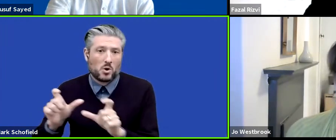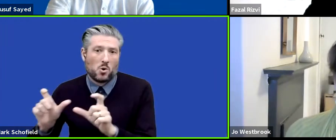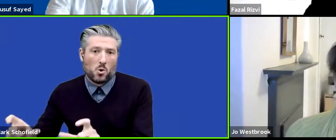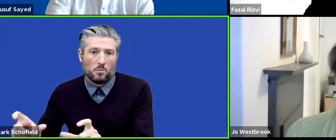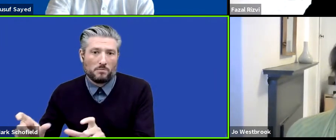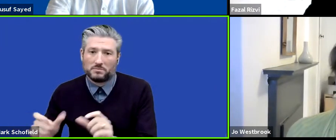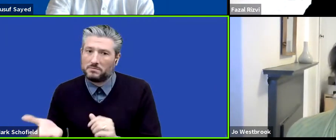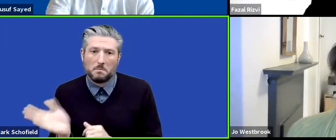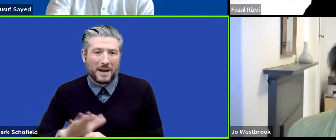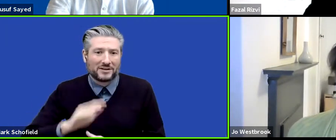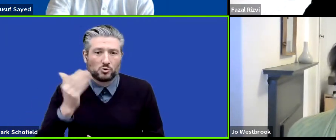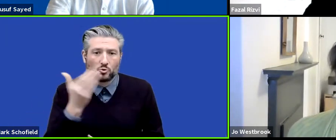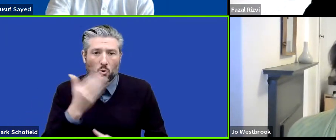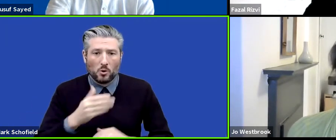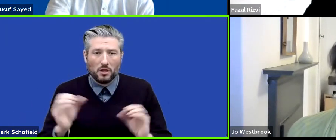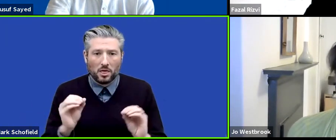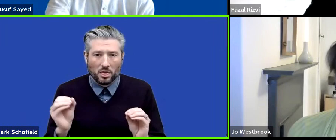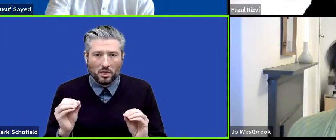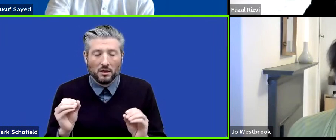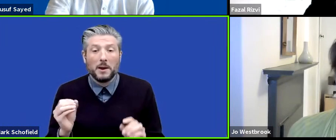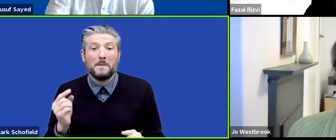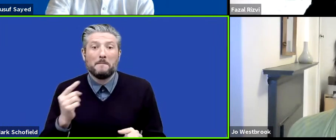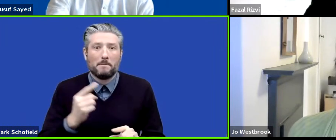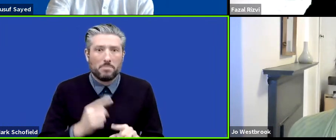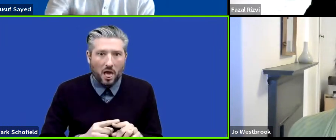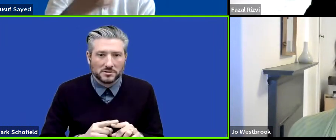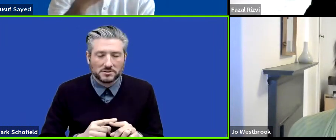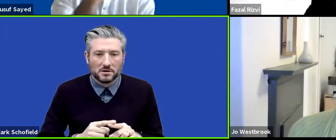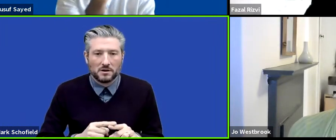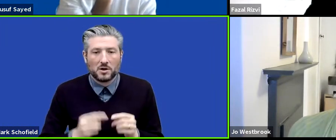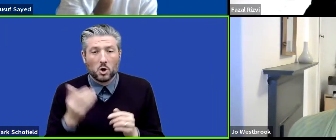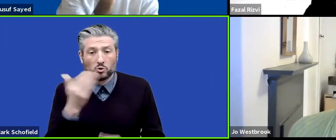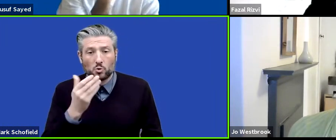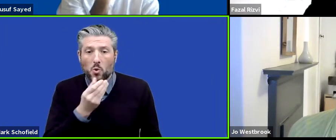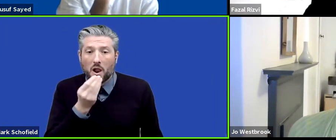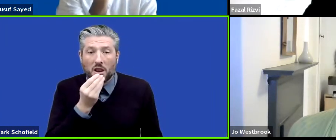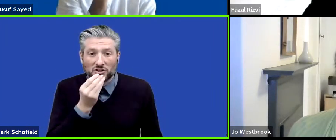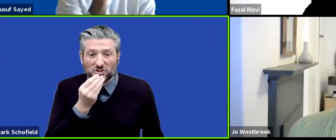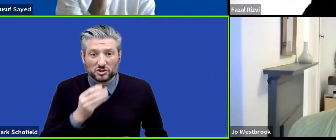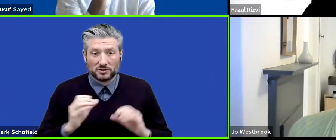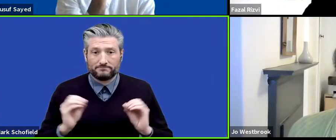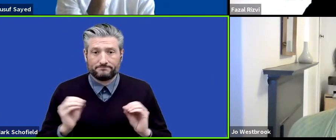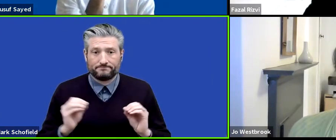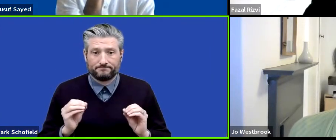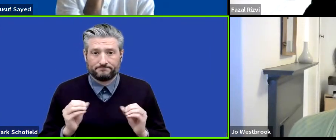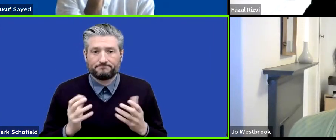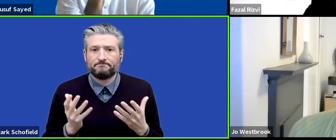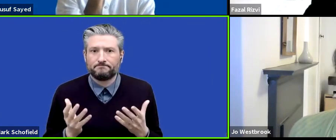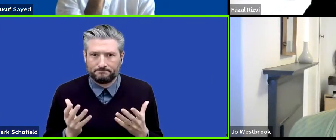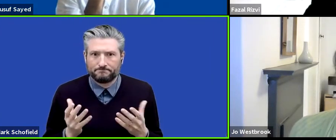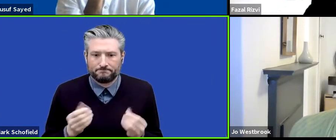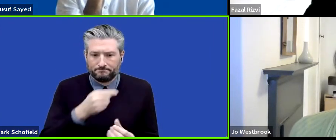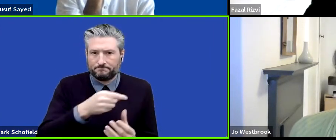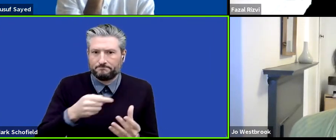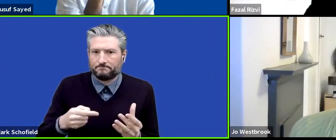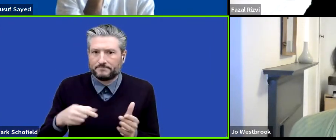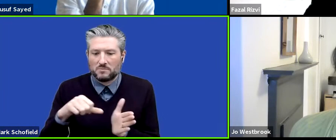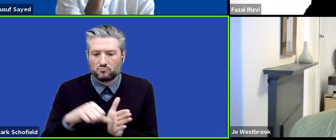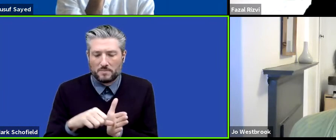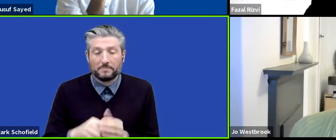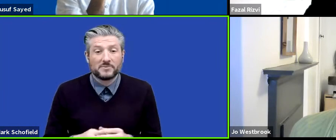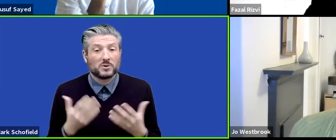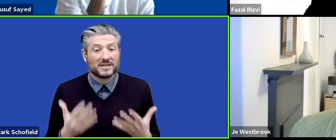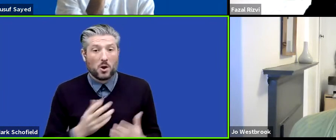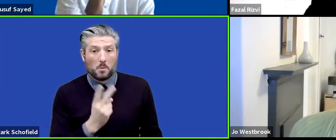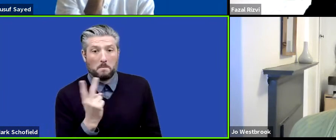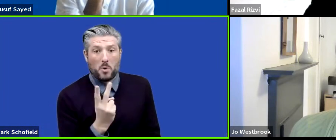So in this lecture, Yusuf and Fazal will discuss the politics of education policy making during the pandemic. They will look at the decisions made